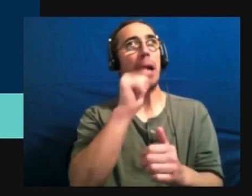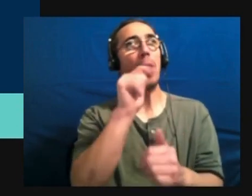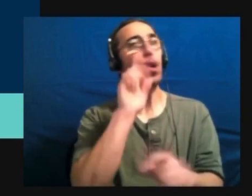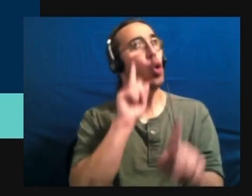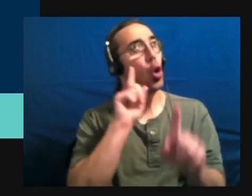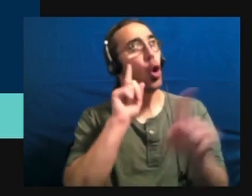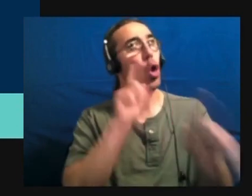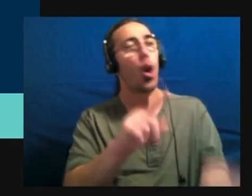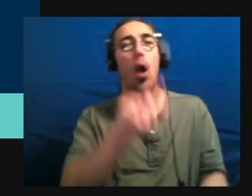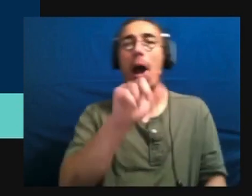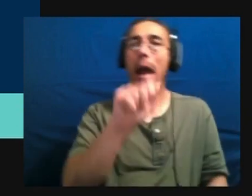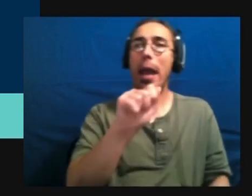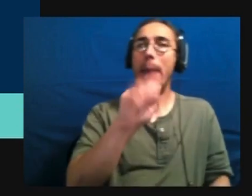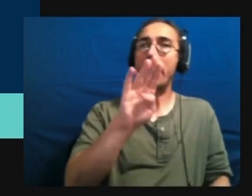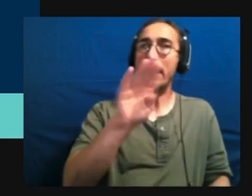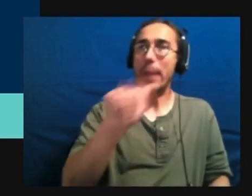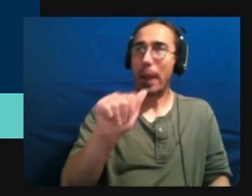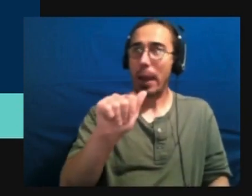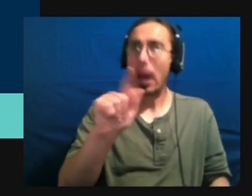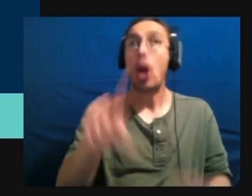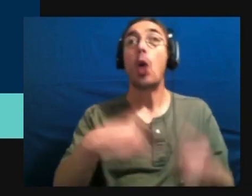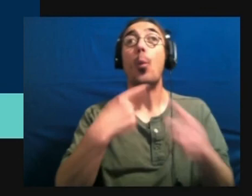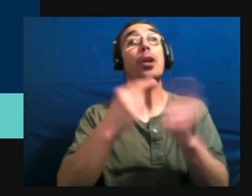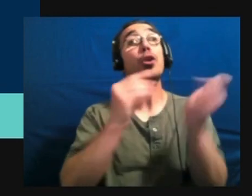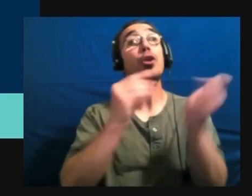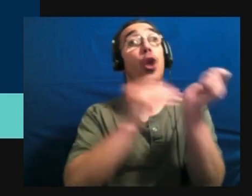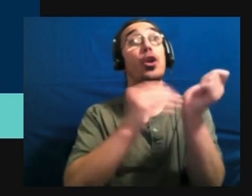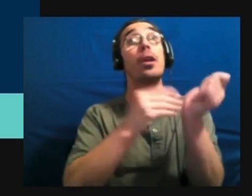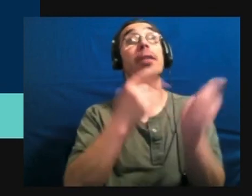ABA when doctors are telling them they should?